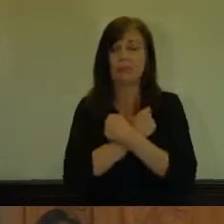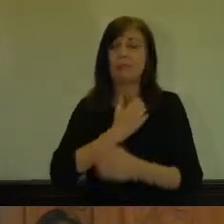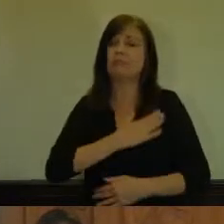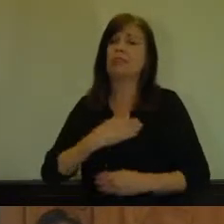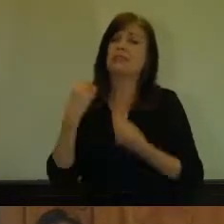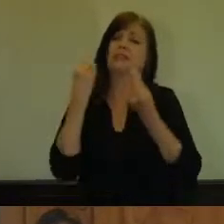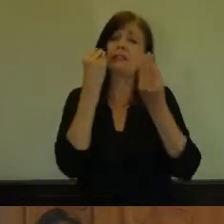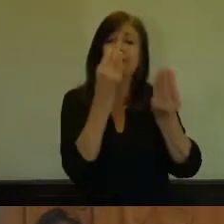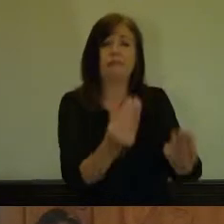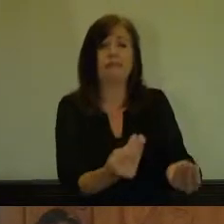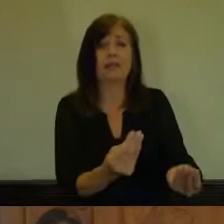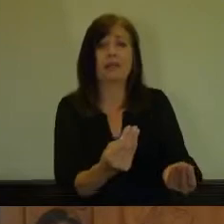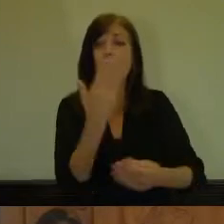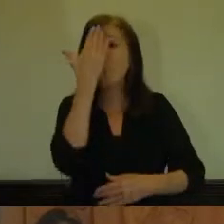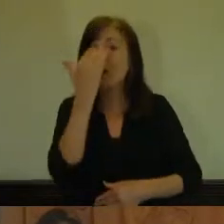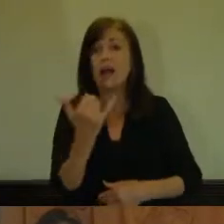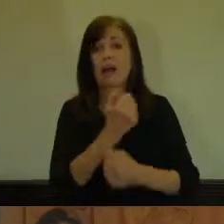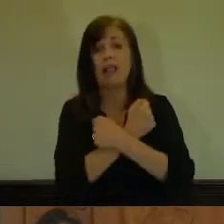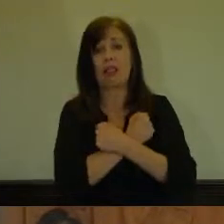help them